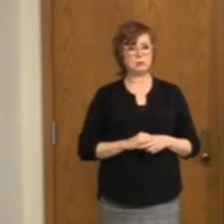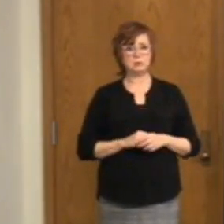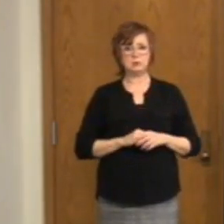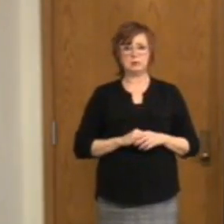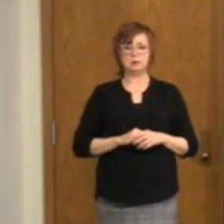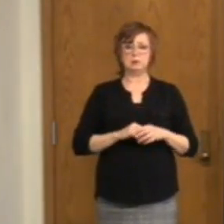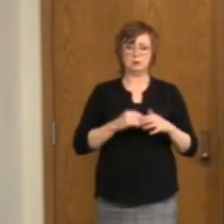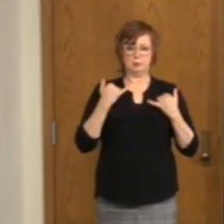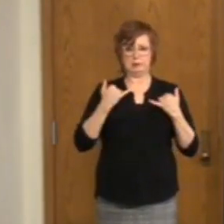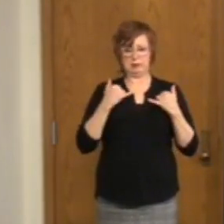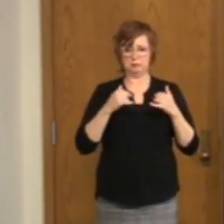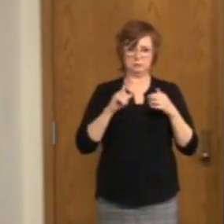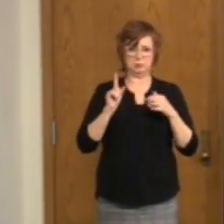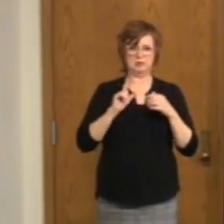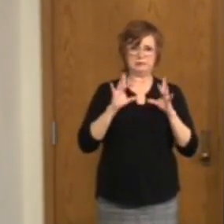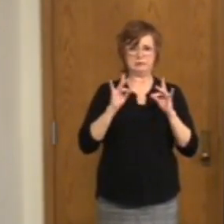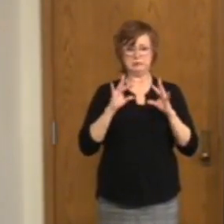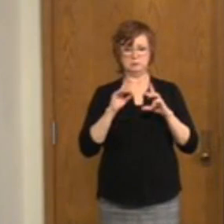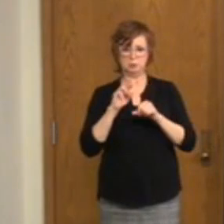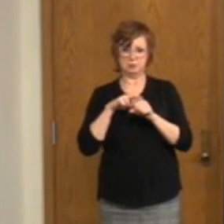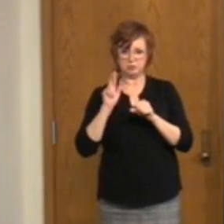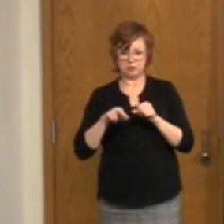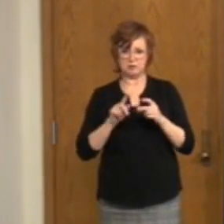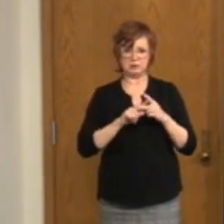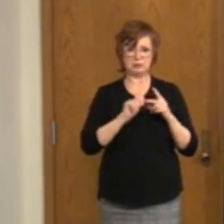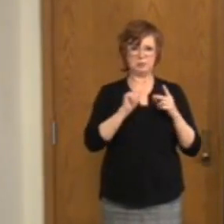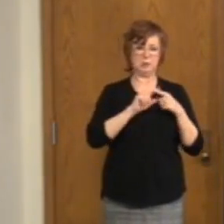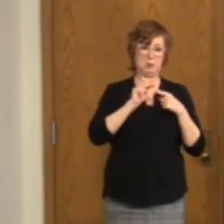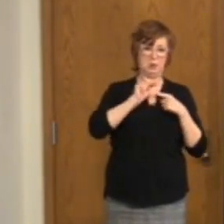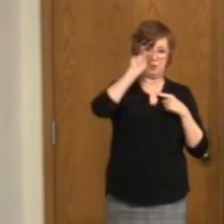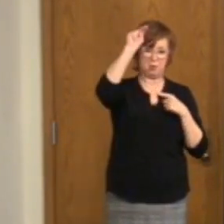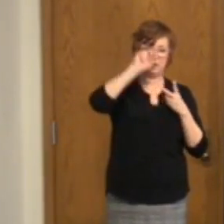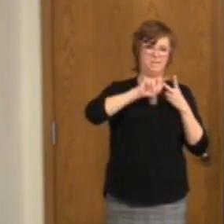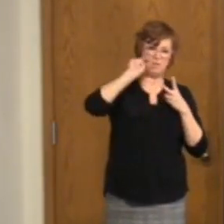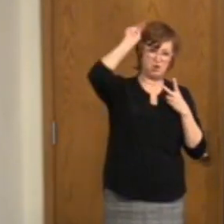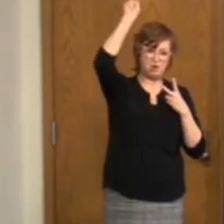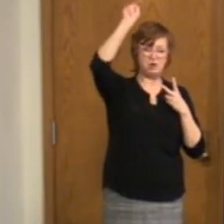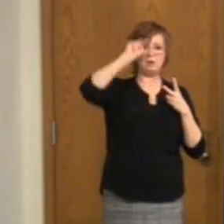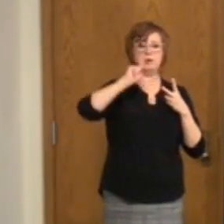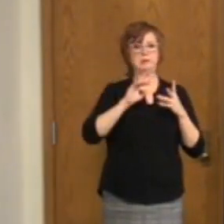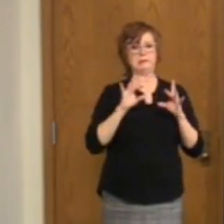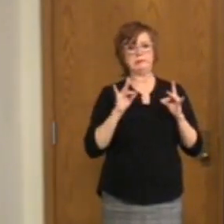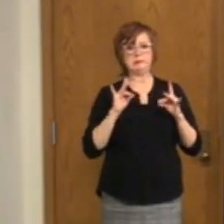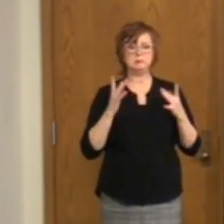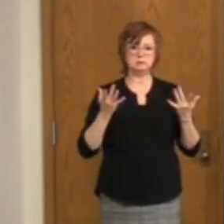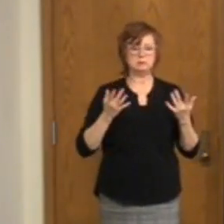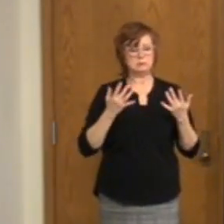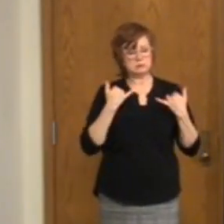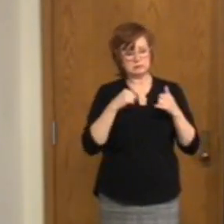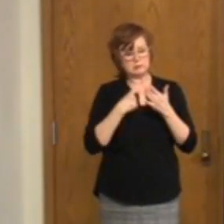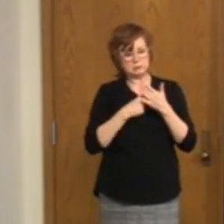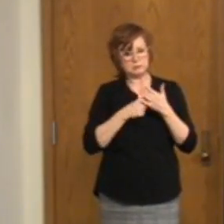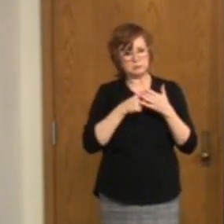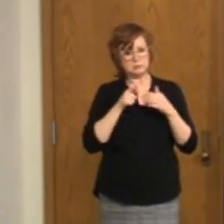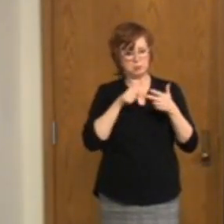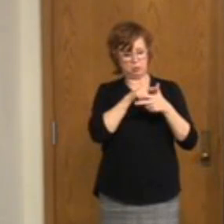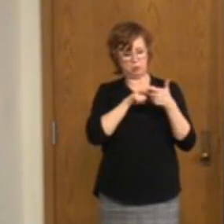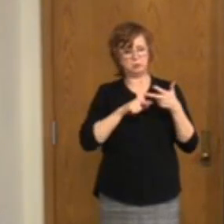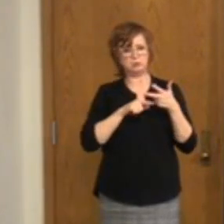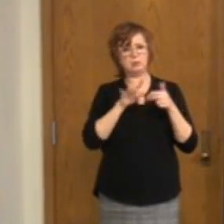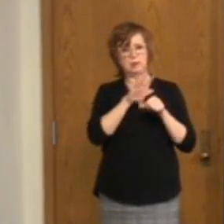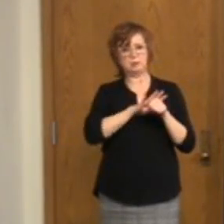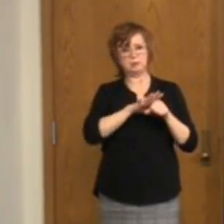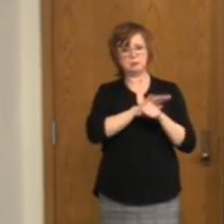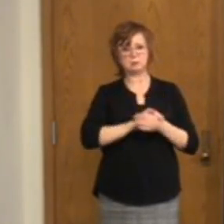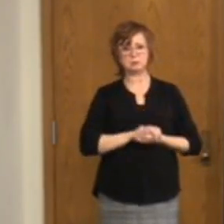around Regina right now, and then a bit of care about the north and far north, and so we're having those discussions. The second thing is that we